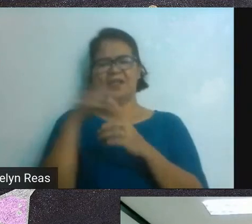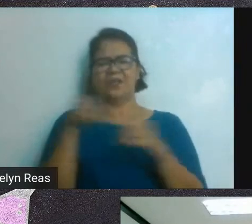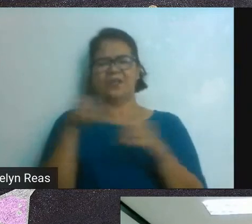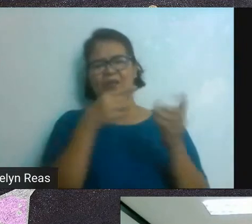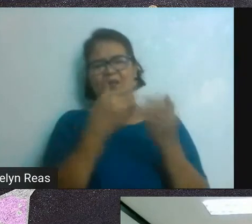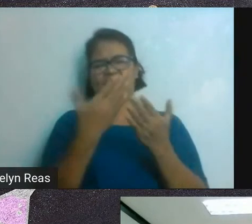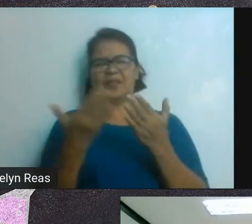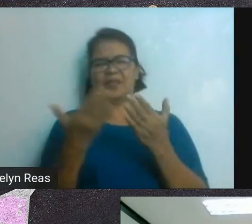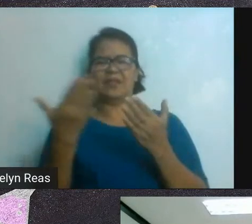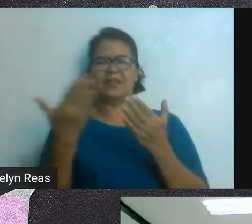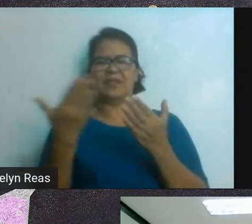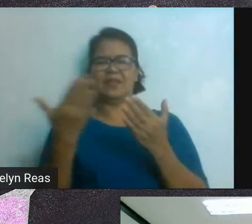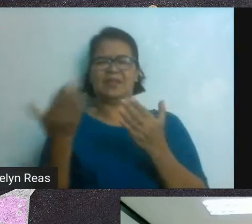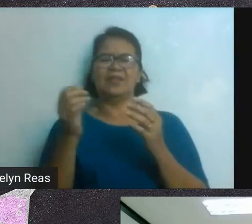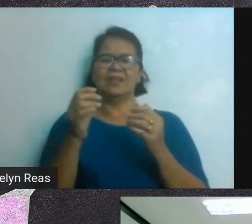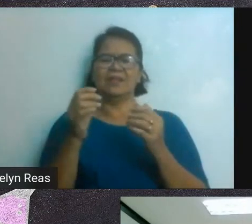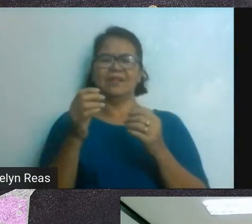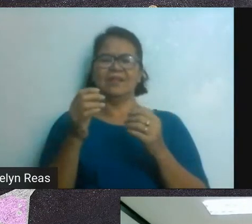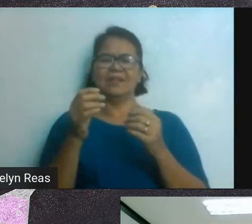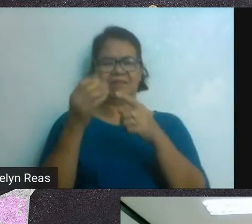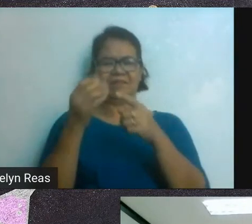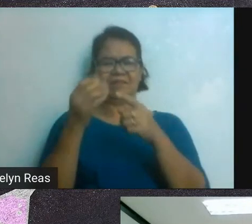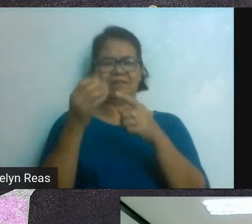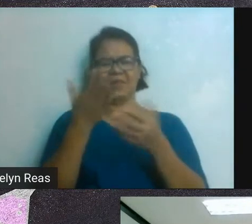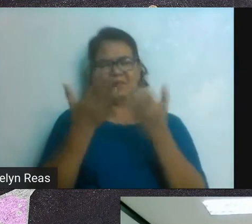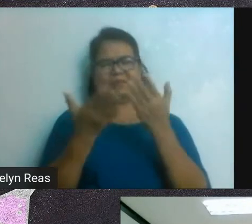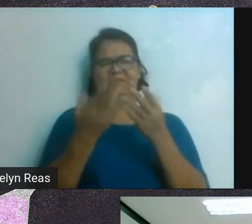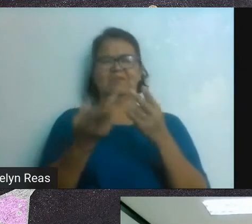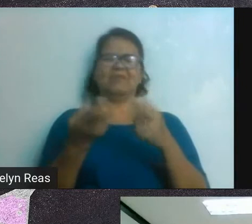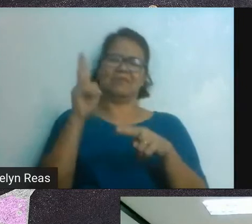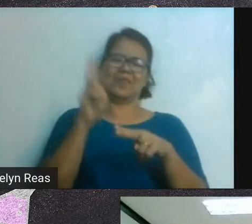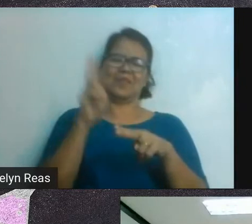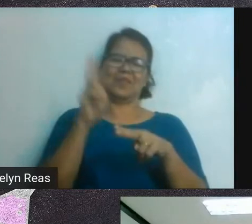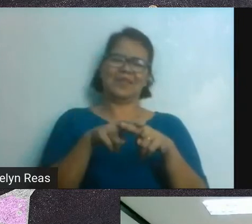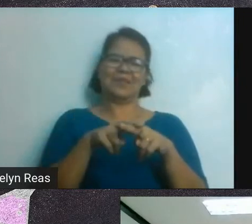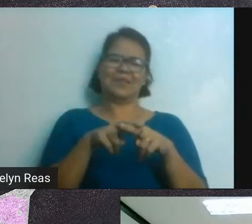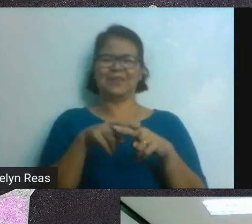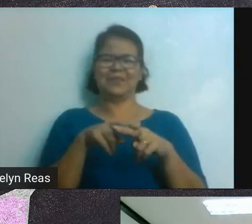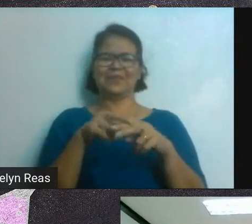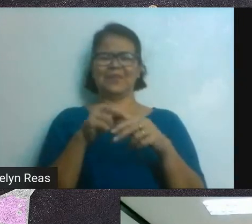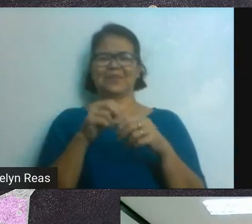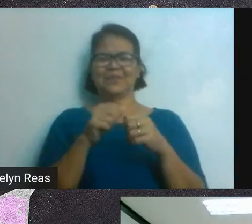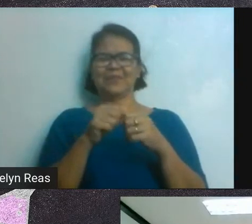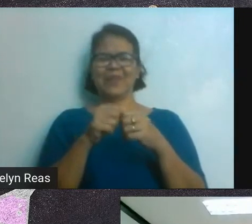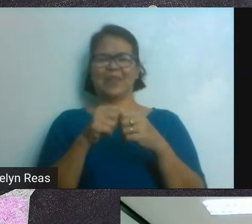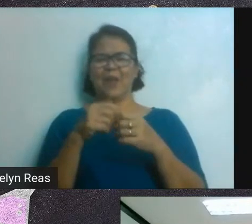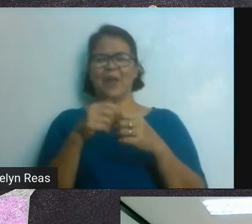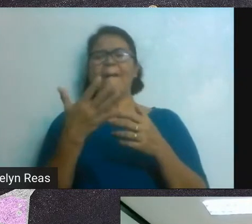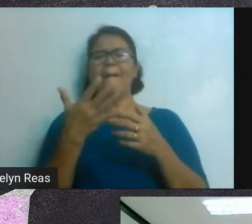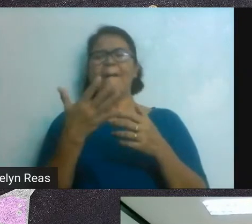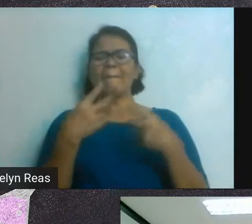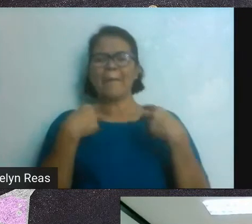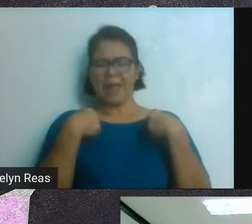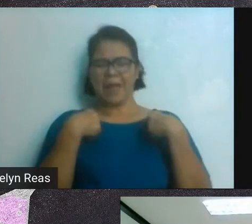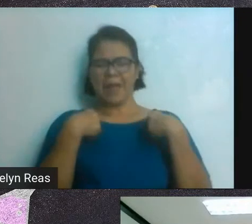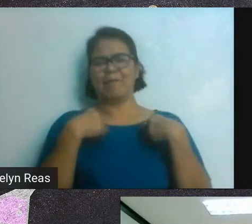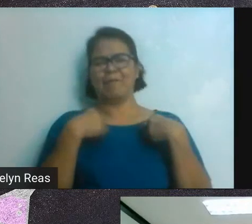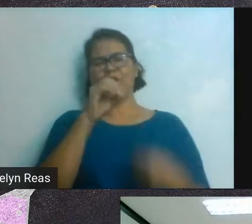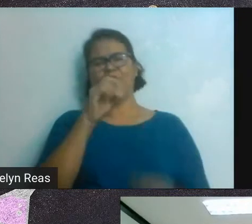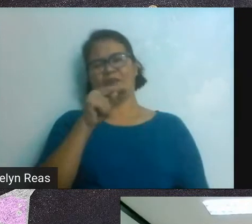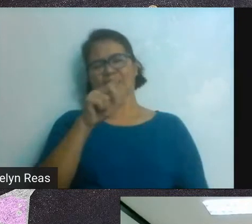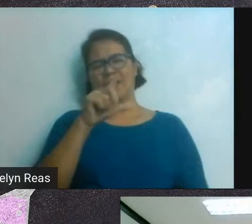ang naiisip kong ano, pero ako ang feeling ko may online option, hindi kasing hirap. Basta